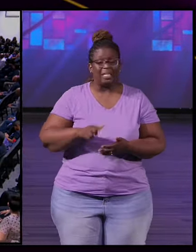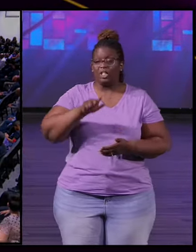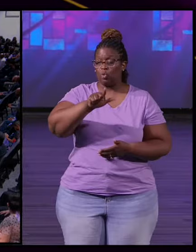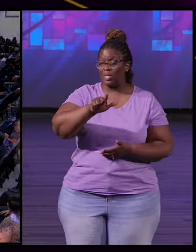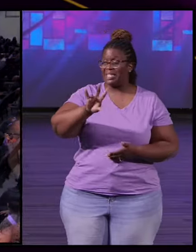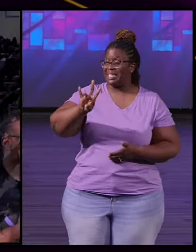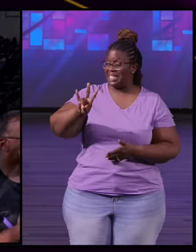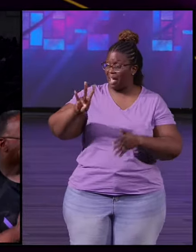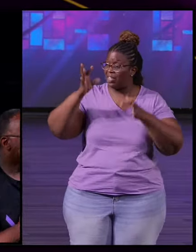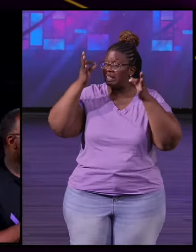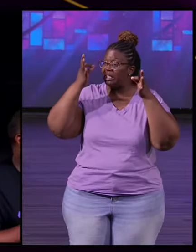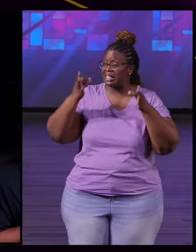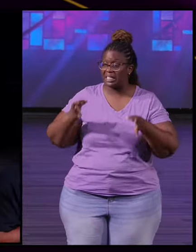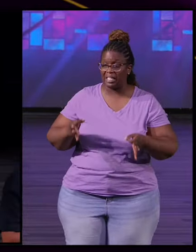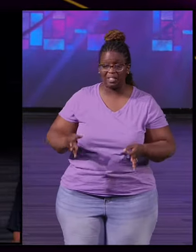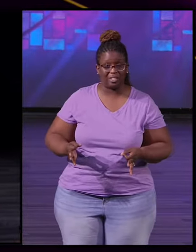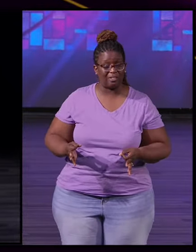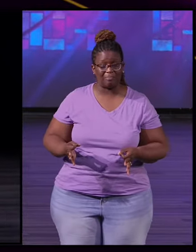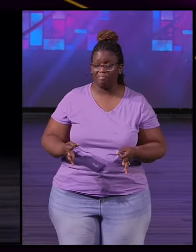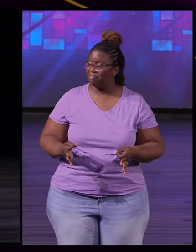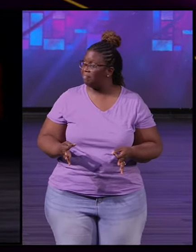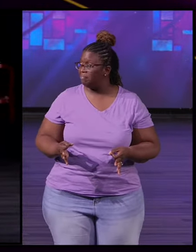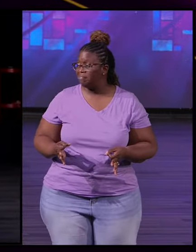27 decisions. And so,